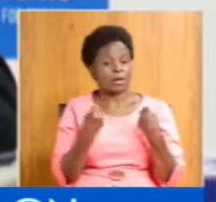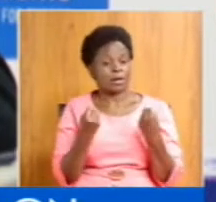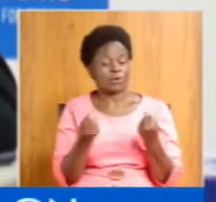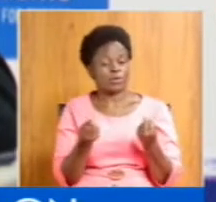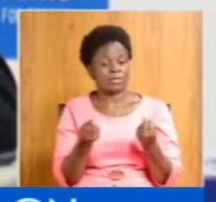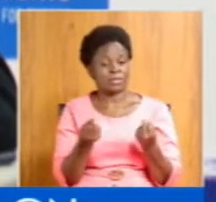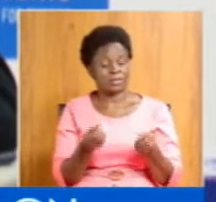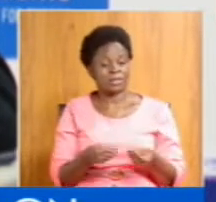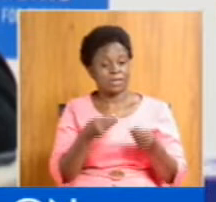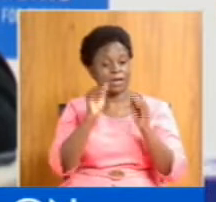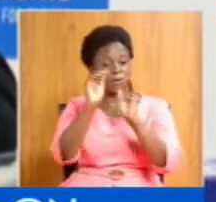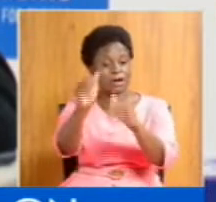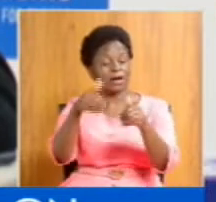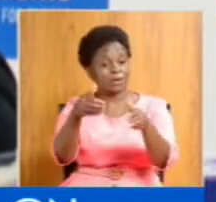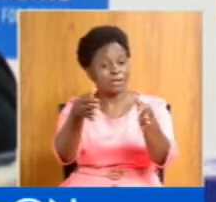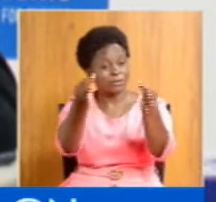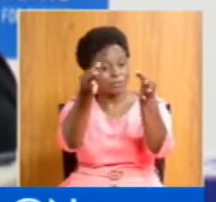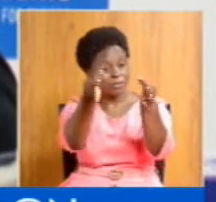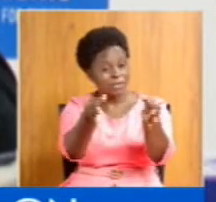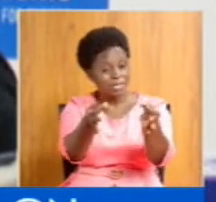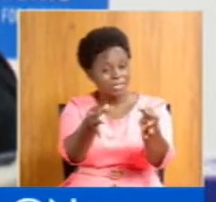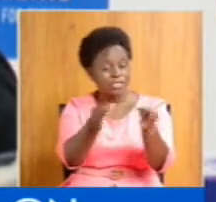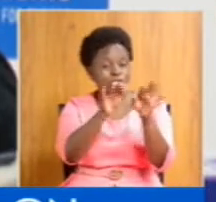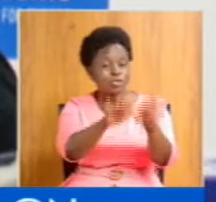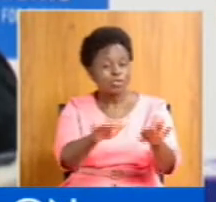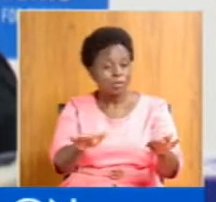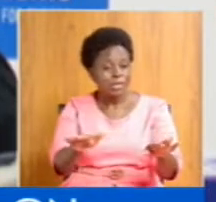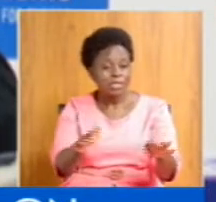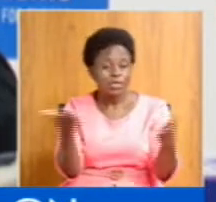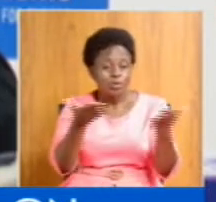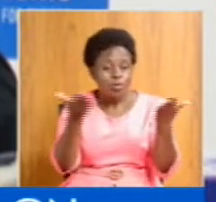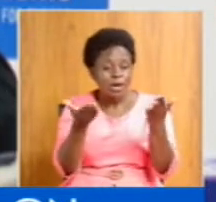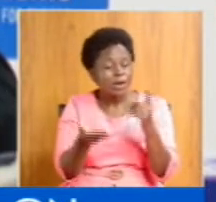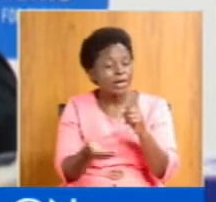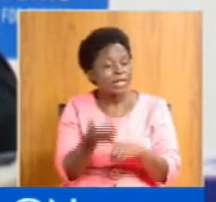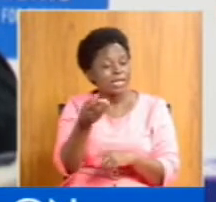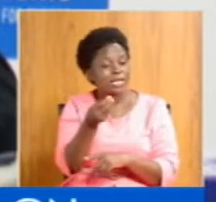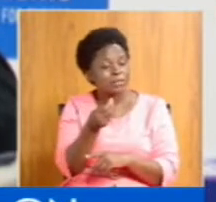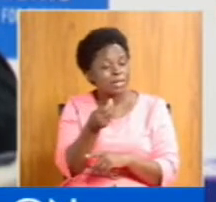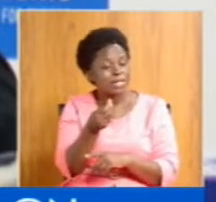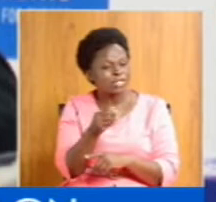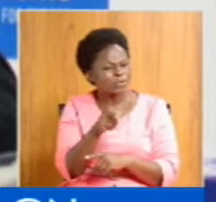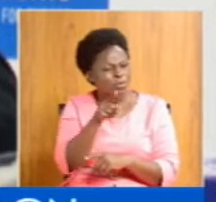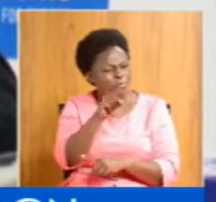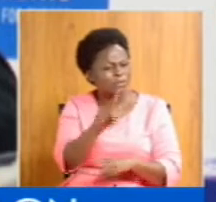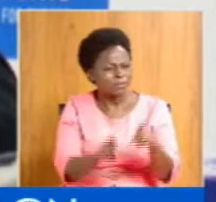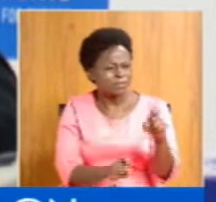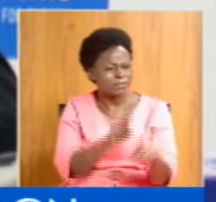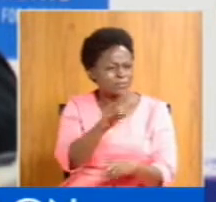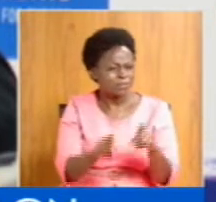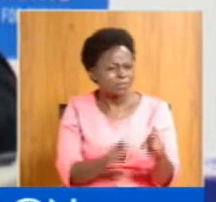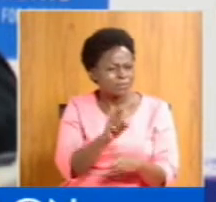our agriculture produce to the markets where we will get money. So those kind of questions,